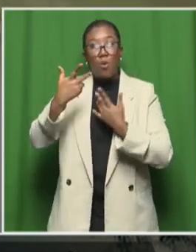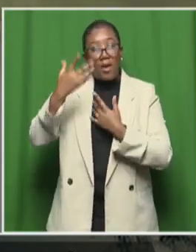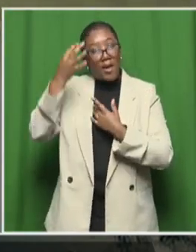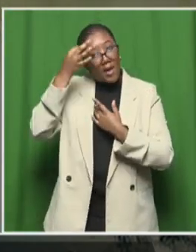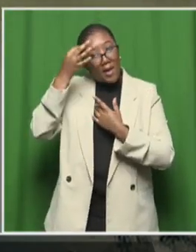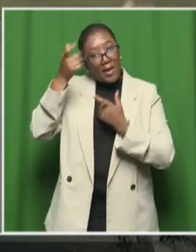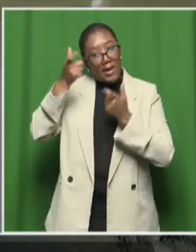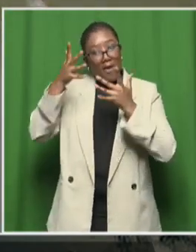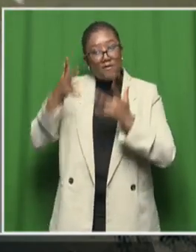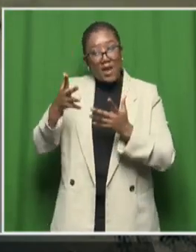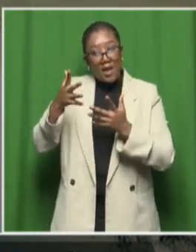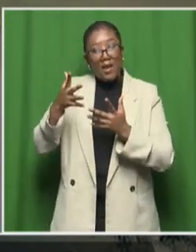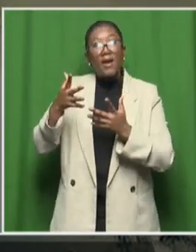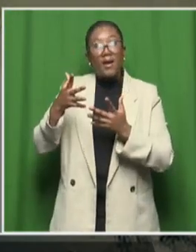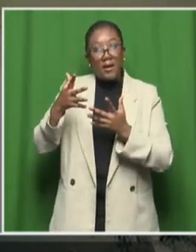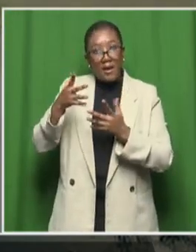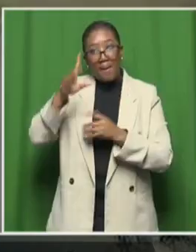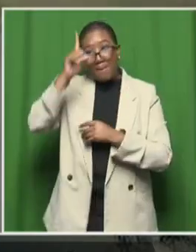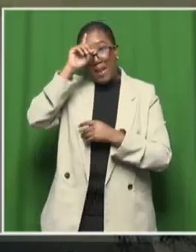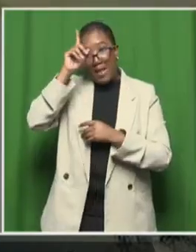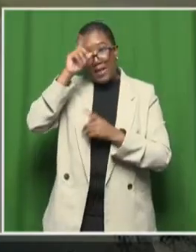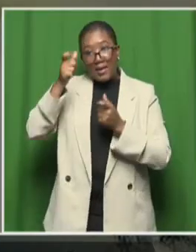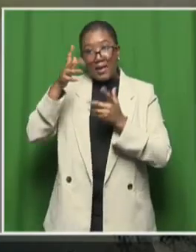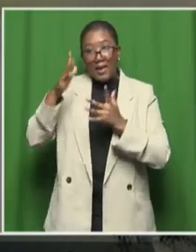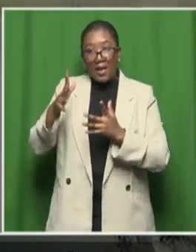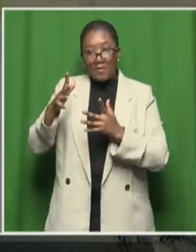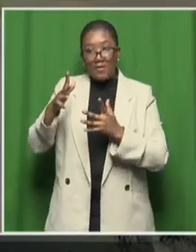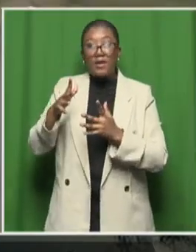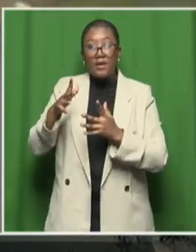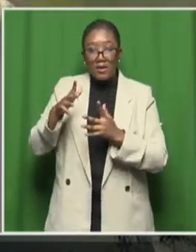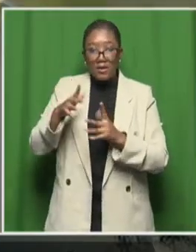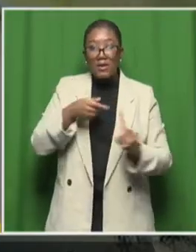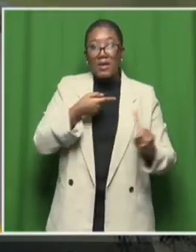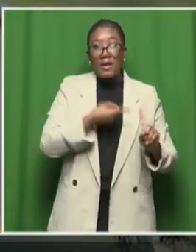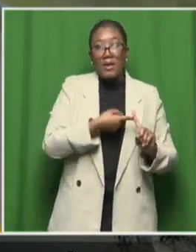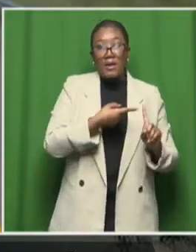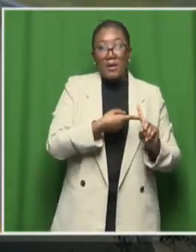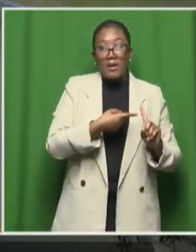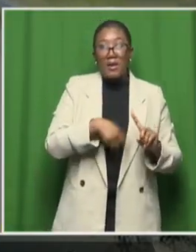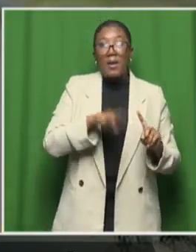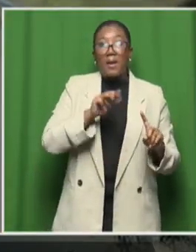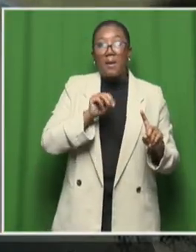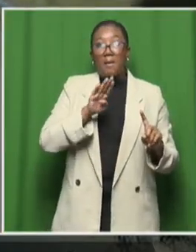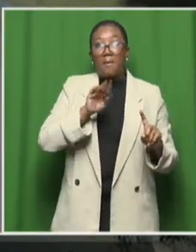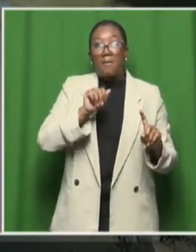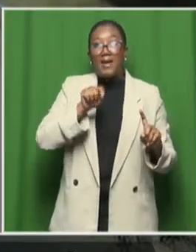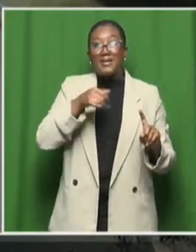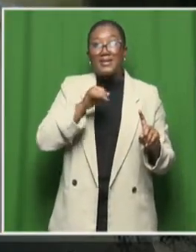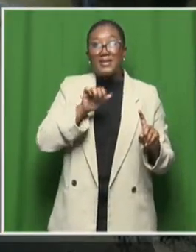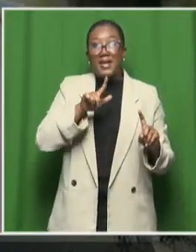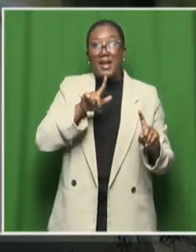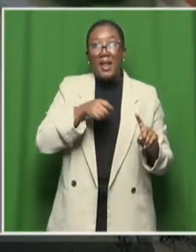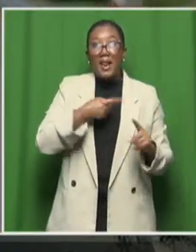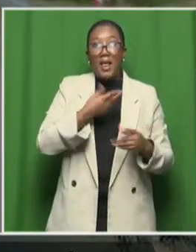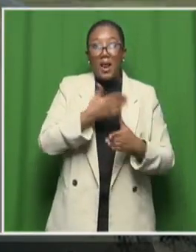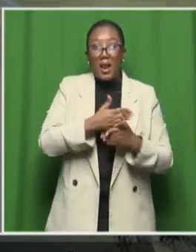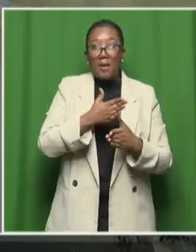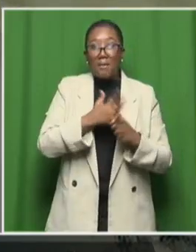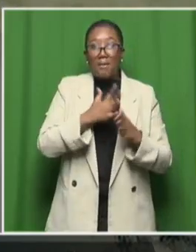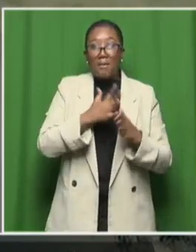Membathisi Mdladlana obviously became the Minister of Labour. Yes. I mean, he then also passed away. We earlier on spoke about he would have,